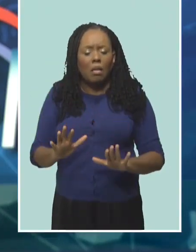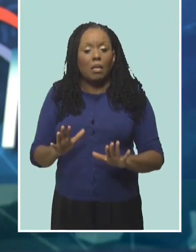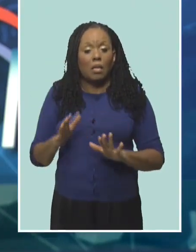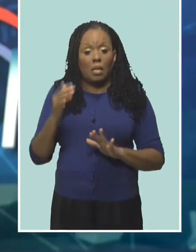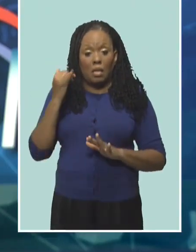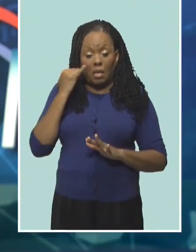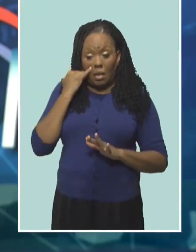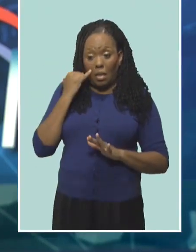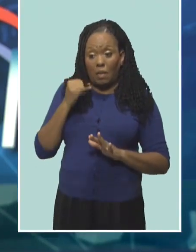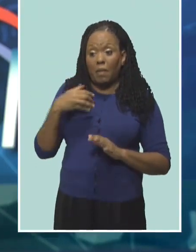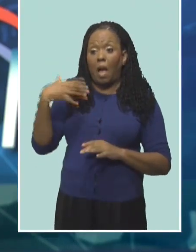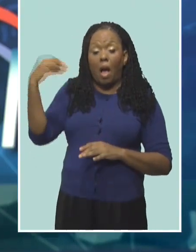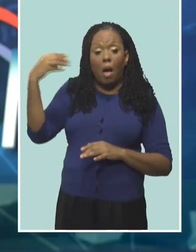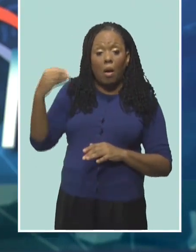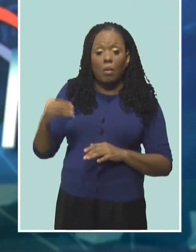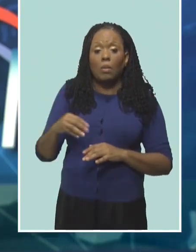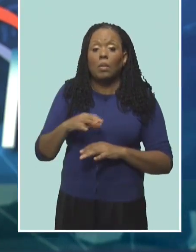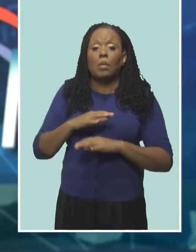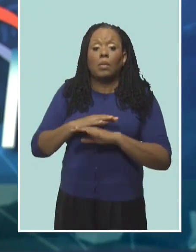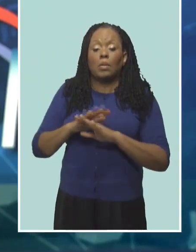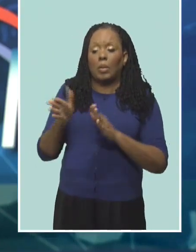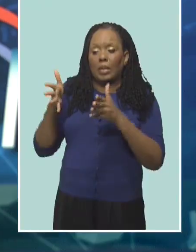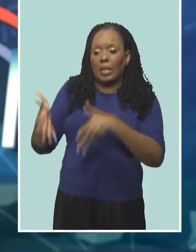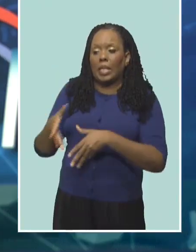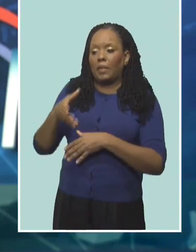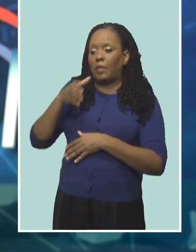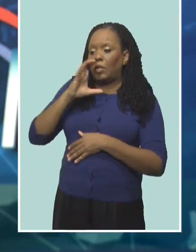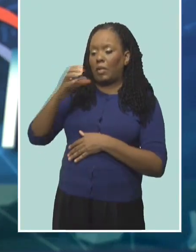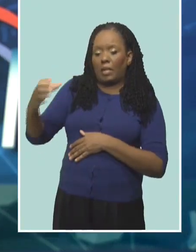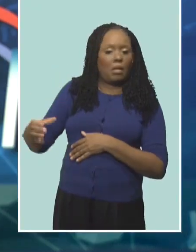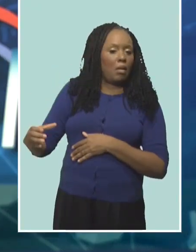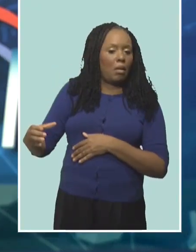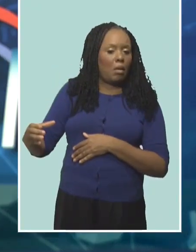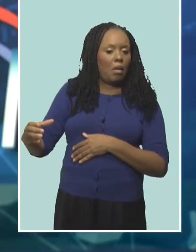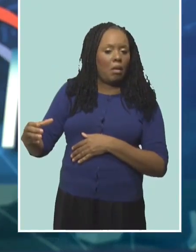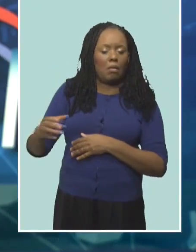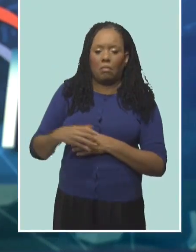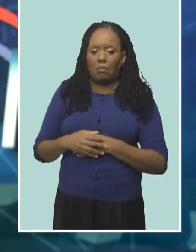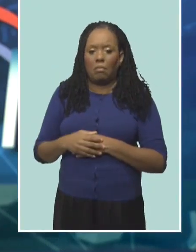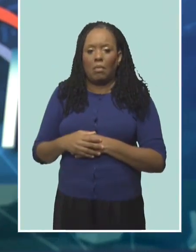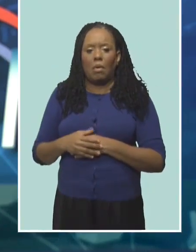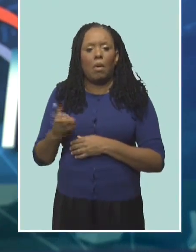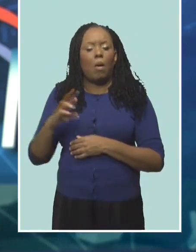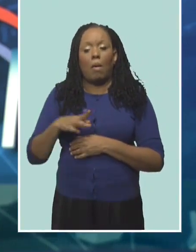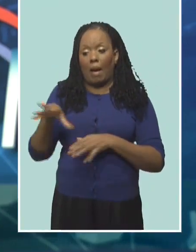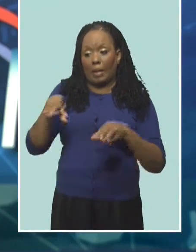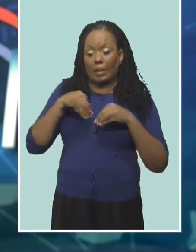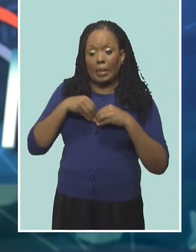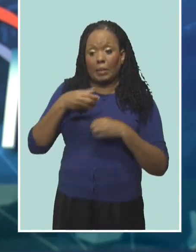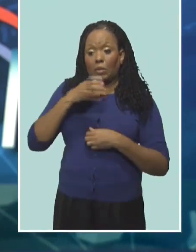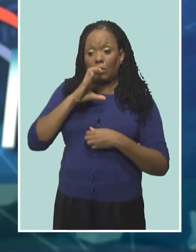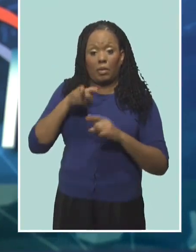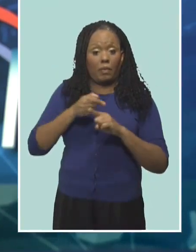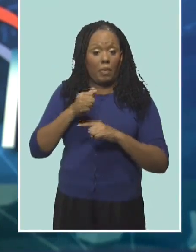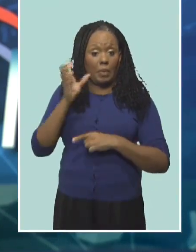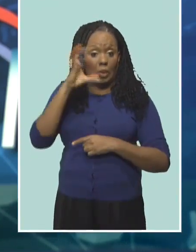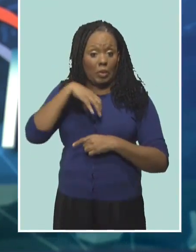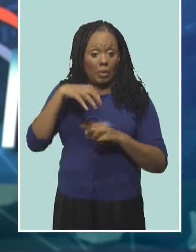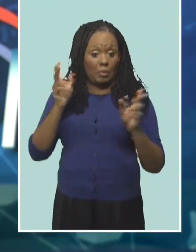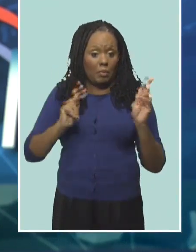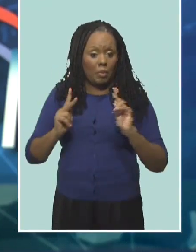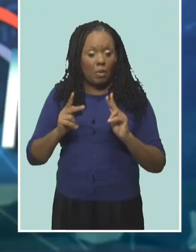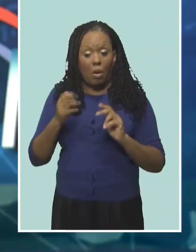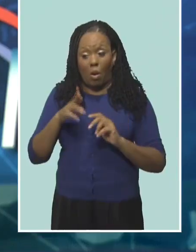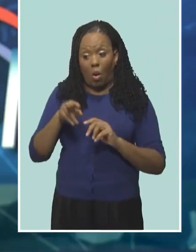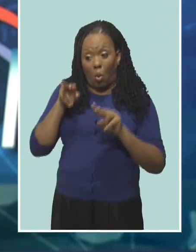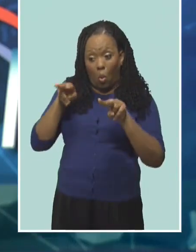drink unattended nor accept drinks from strangers. Instead, it is recommended that people buy their own drinks and watch the bartender make